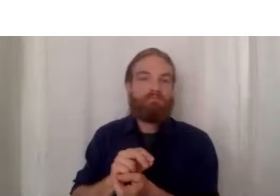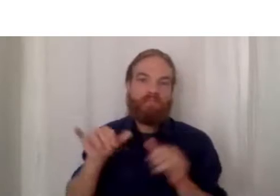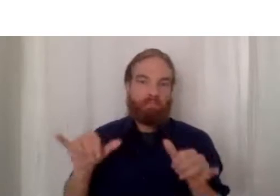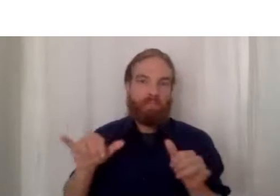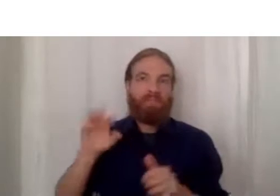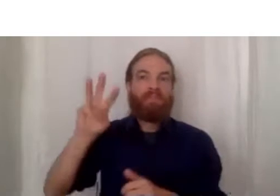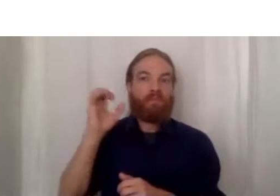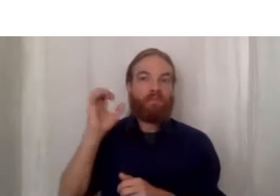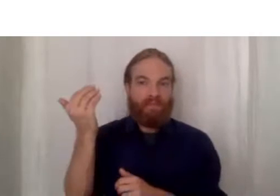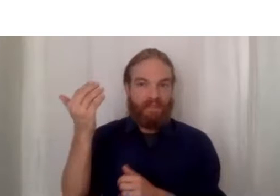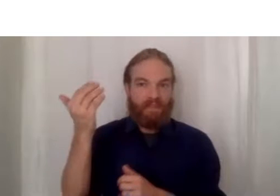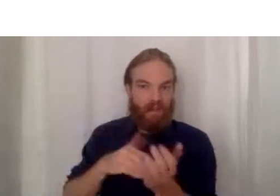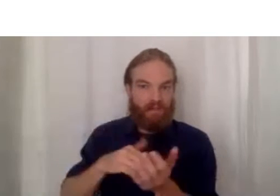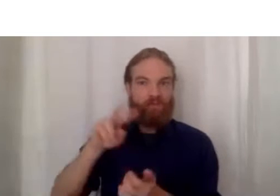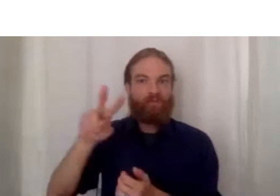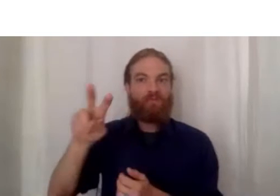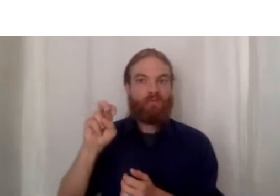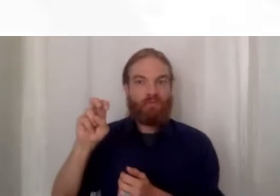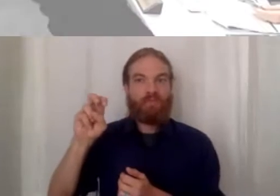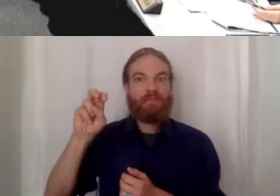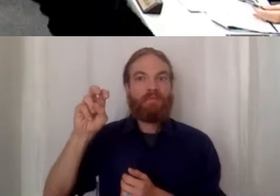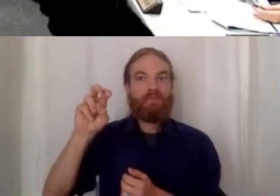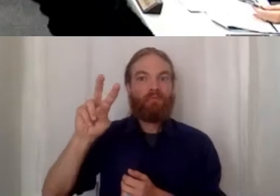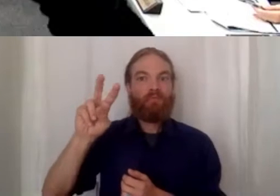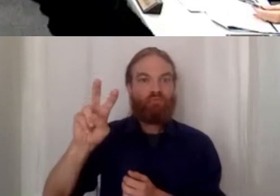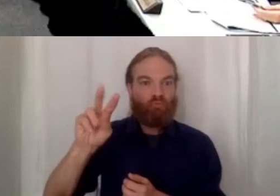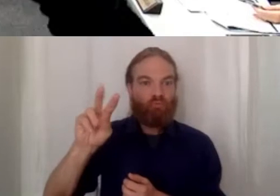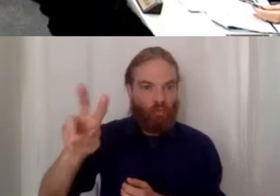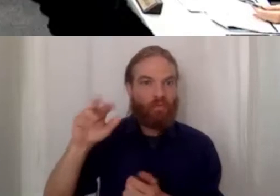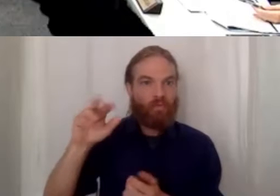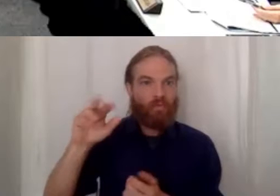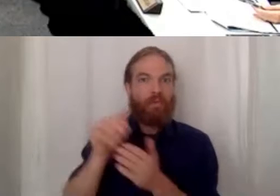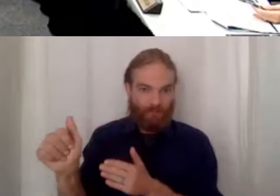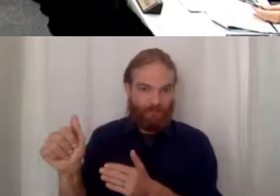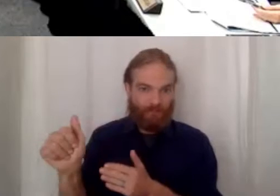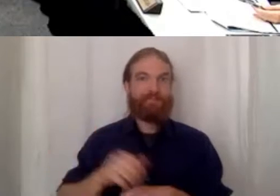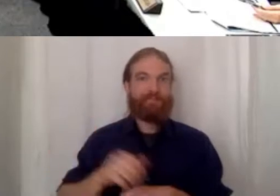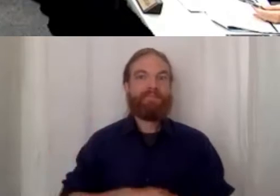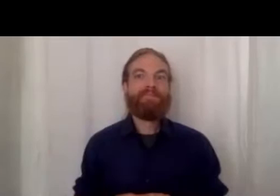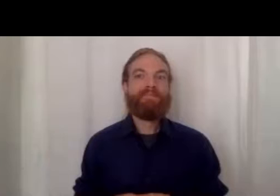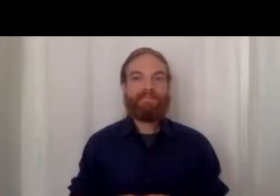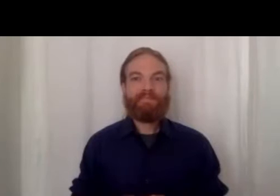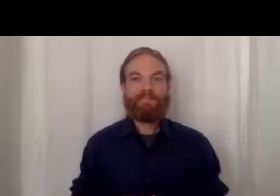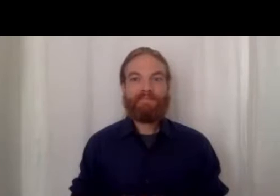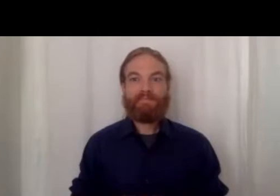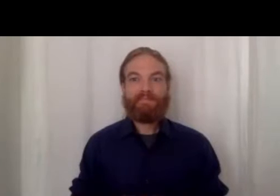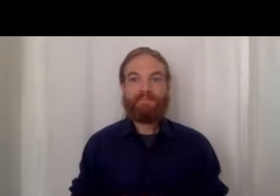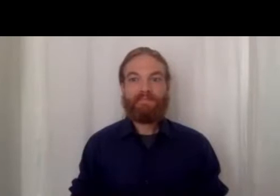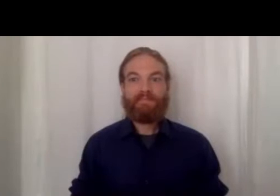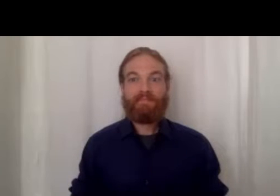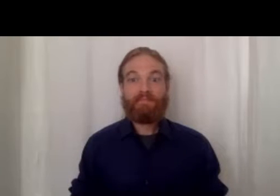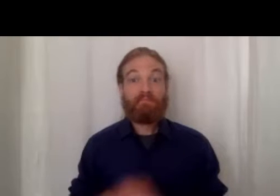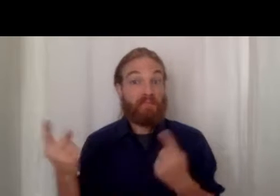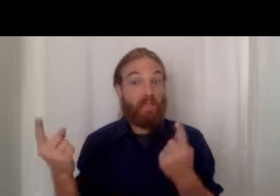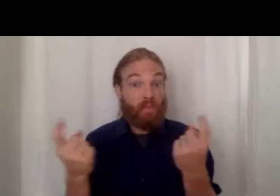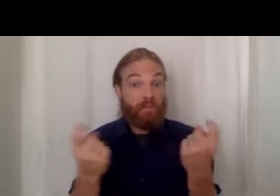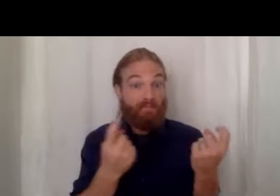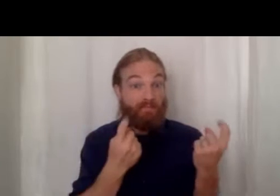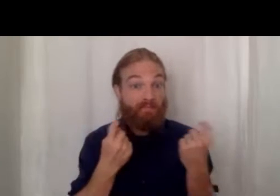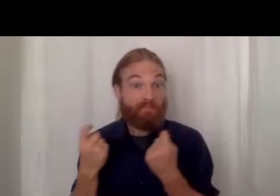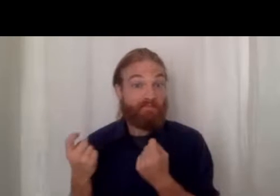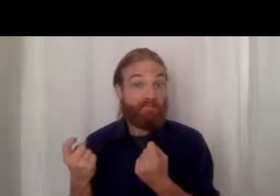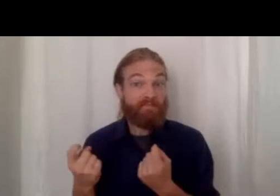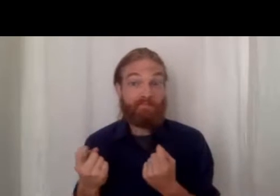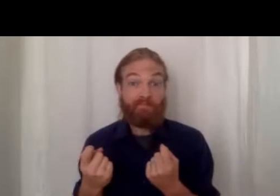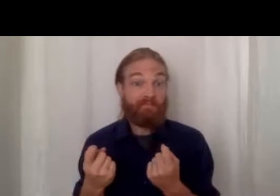Are there any questions on that one? Questions from board members about maternal child health or either of these